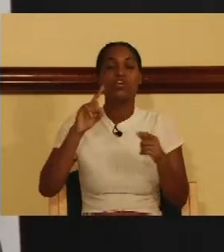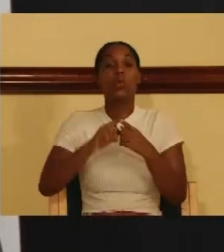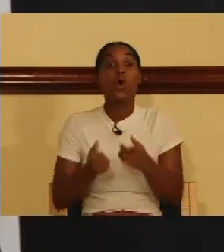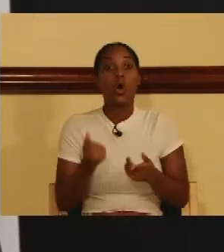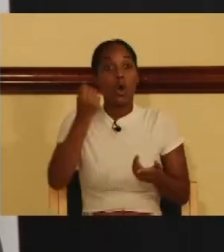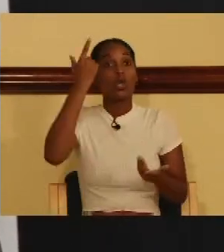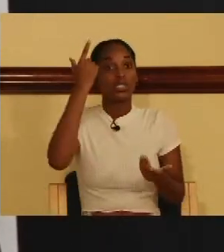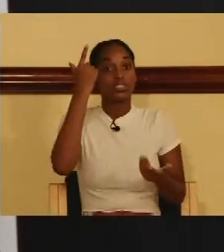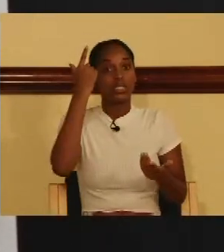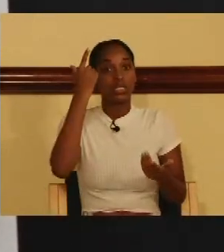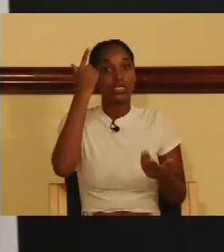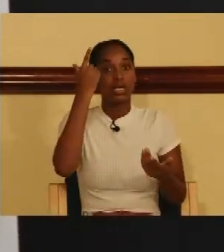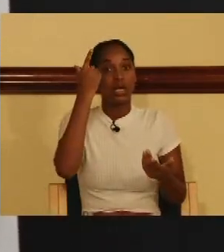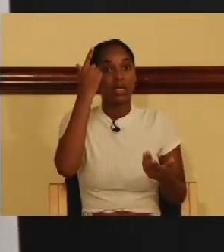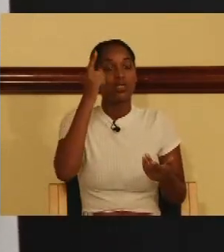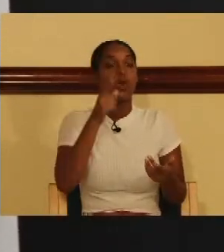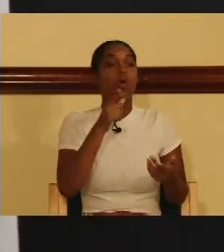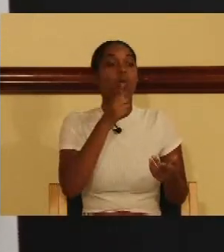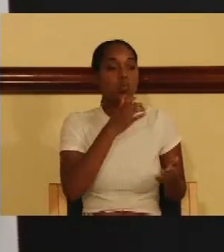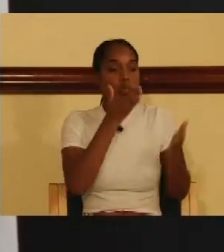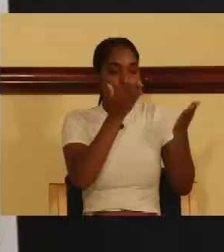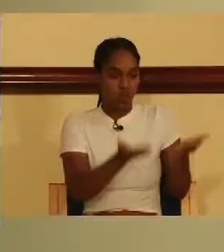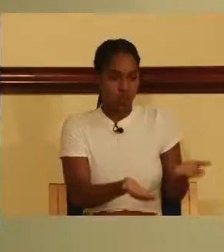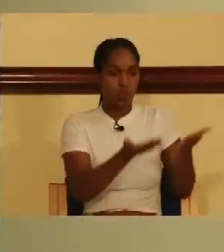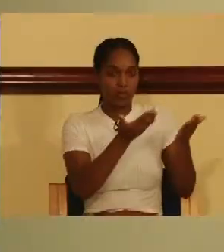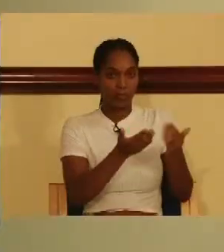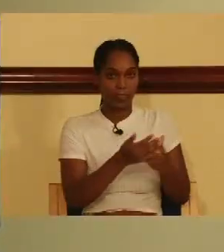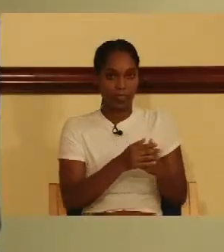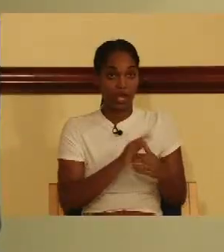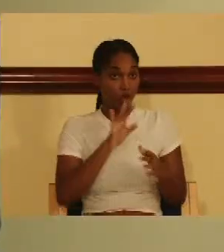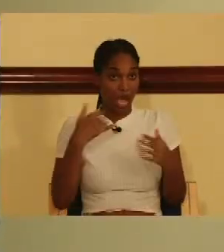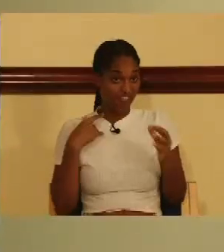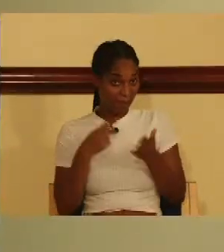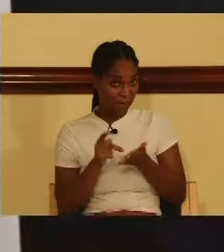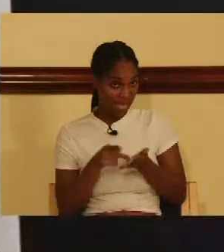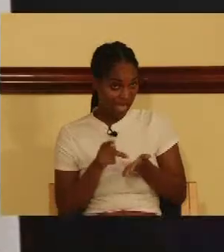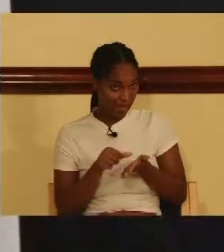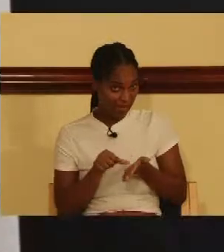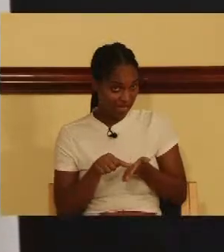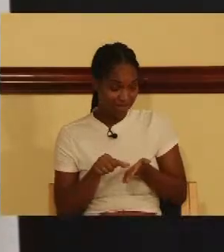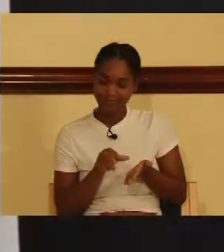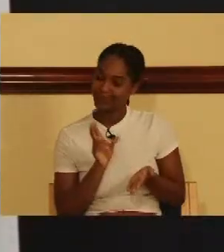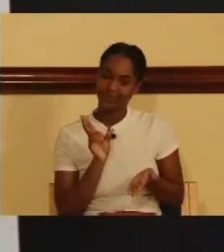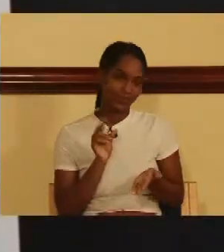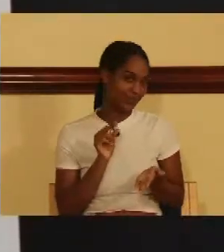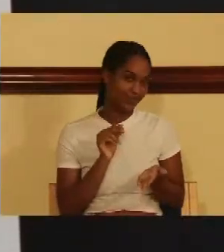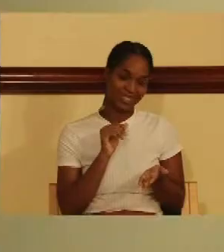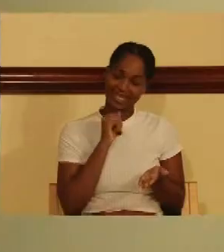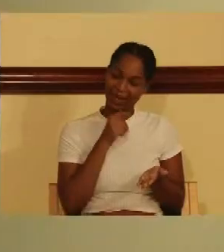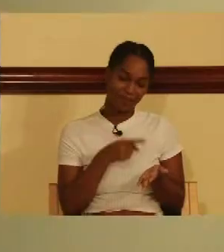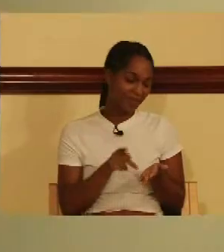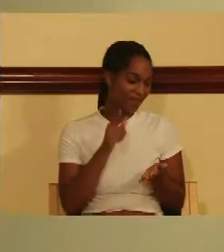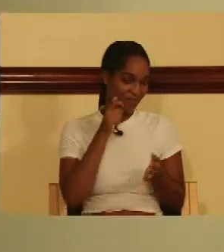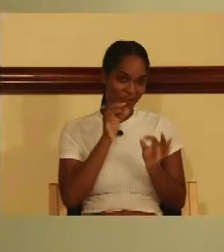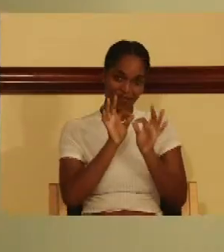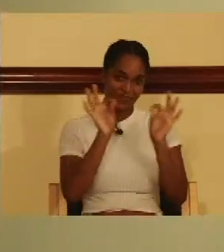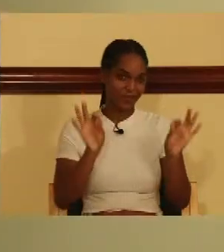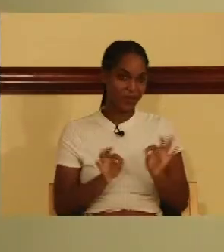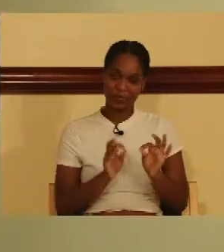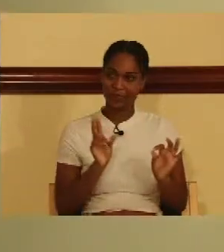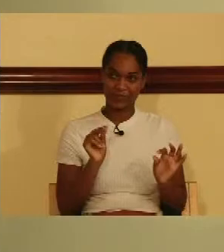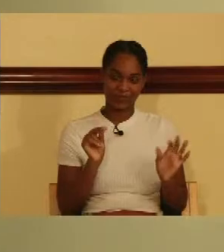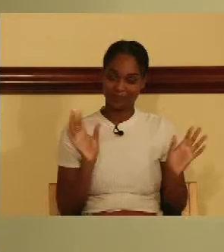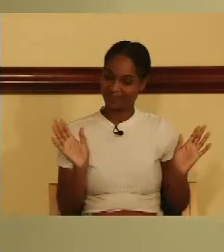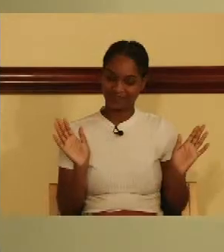understand the demographics that it serves. I don't have to pay for this registration form? No, you don't pay for this registration form. And if I'm based outside